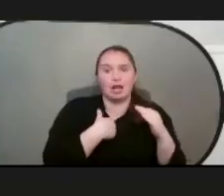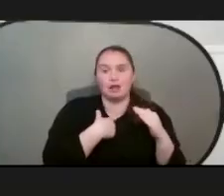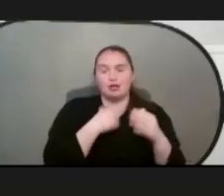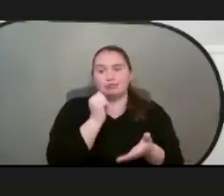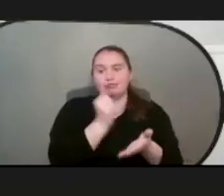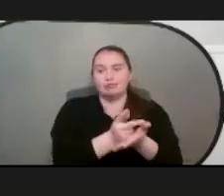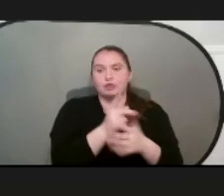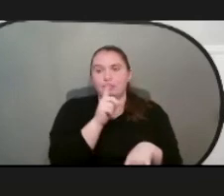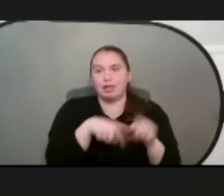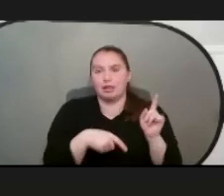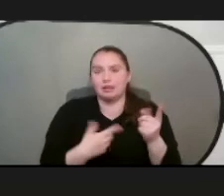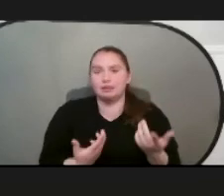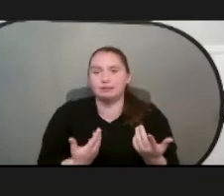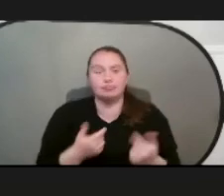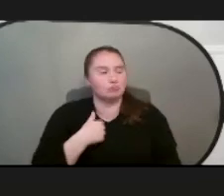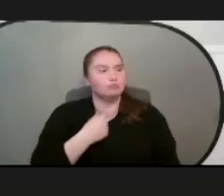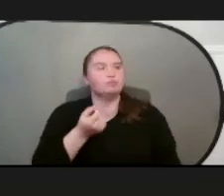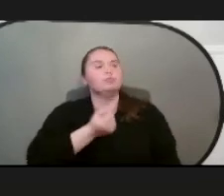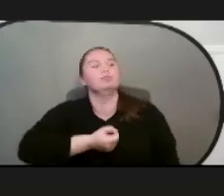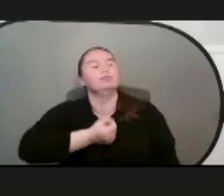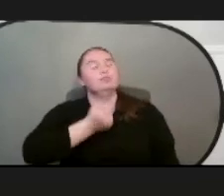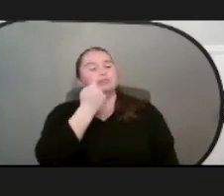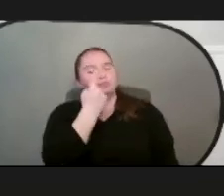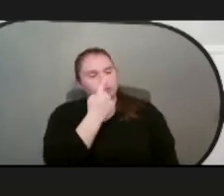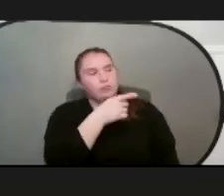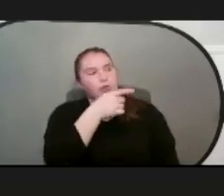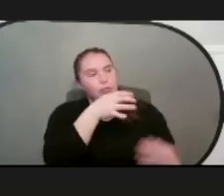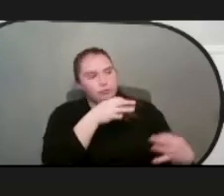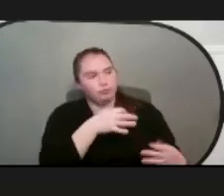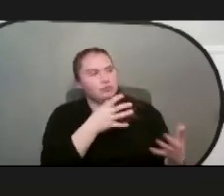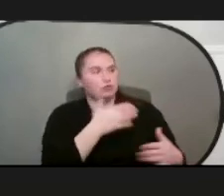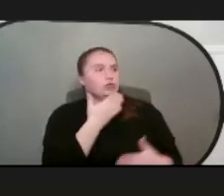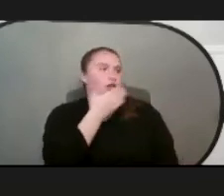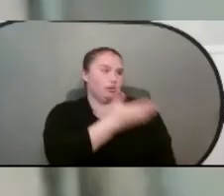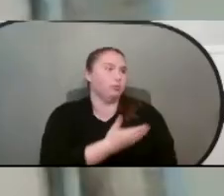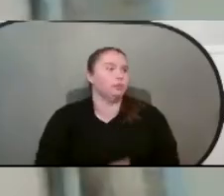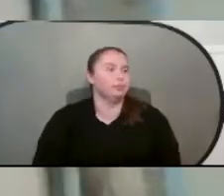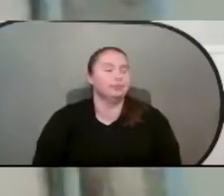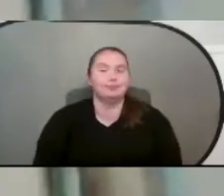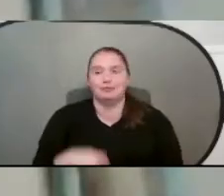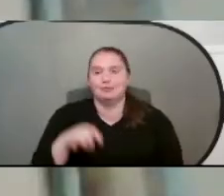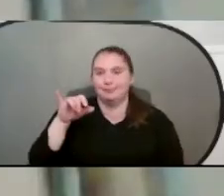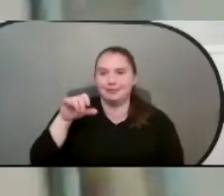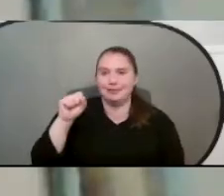I got it. Okay. I understand what you're saying now. Okay. Thank you. Yes.